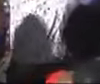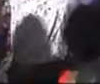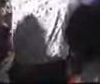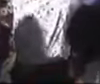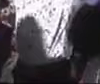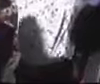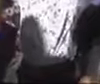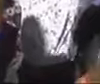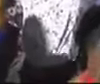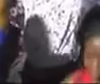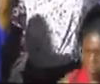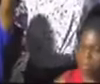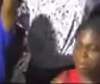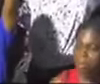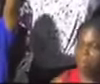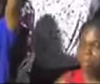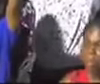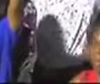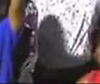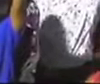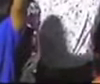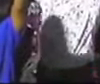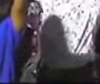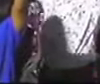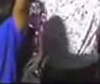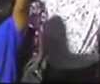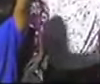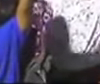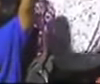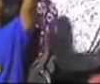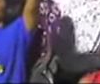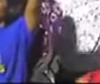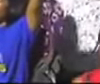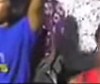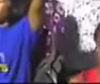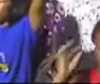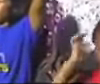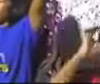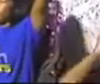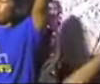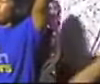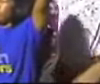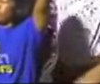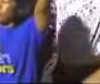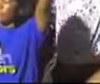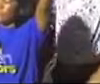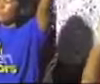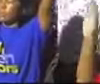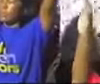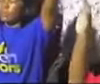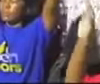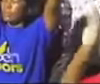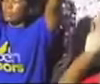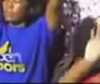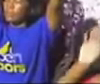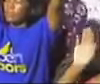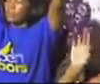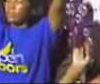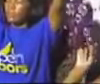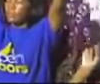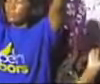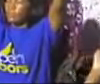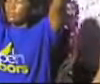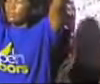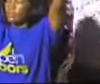they do not move. The horns that have lifted up themselves against Jerusalem, against Judah, and against